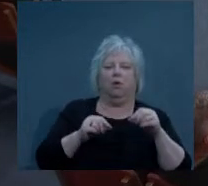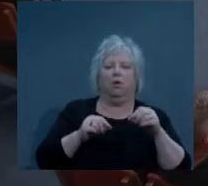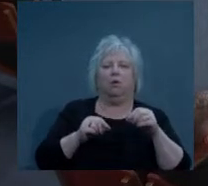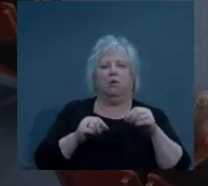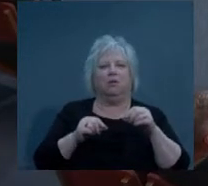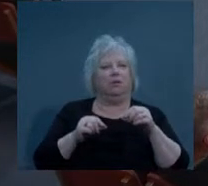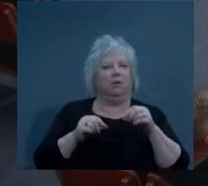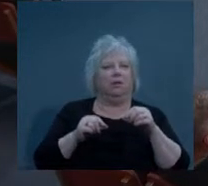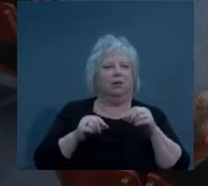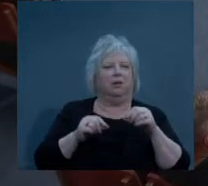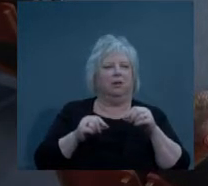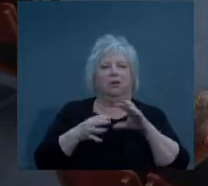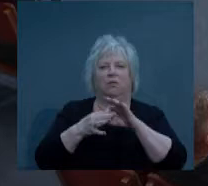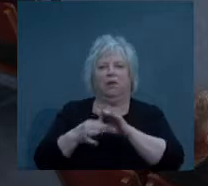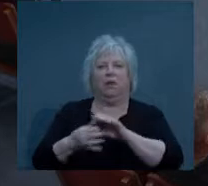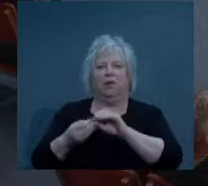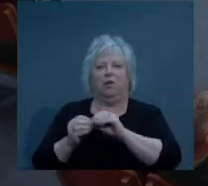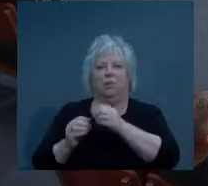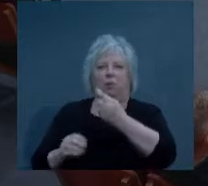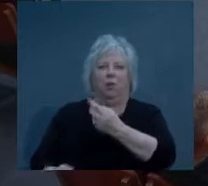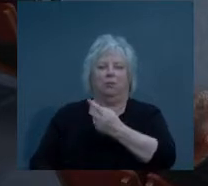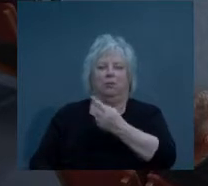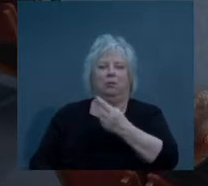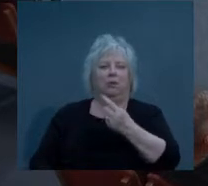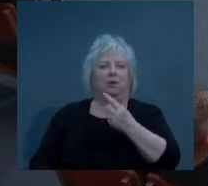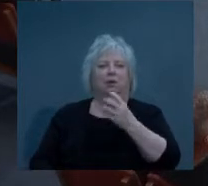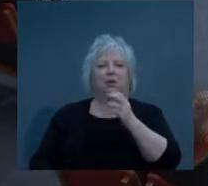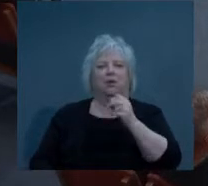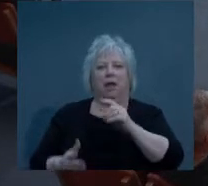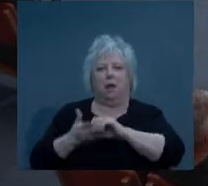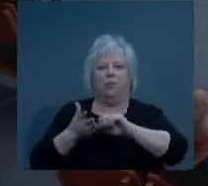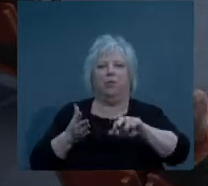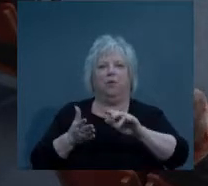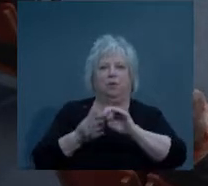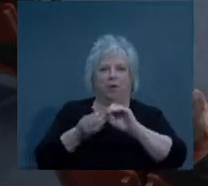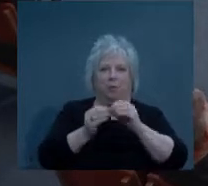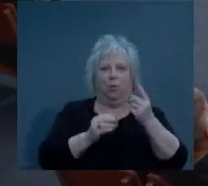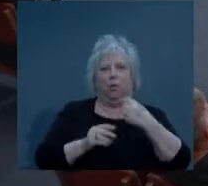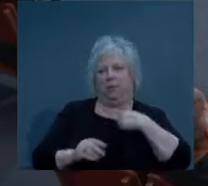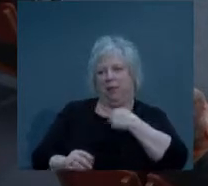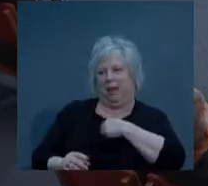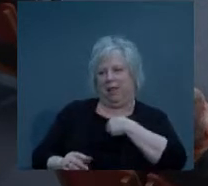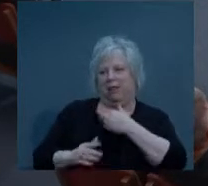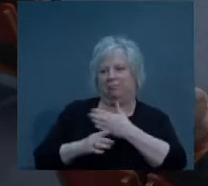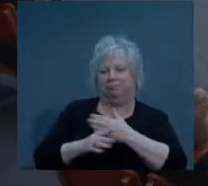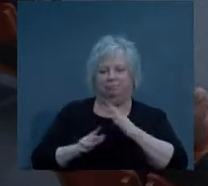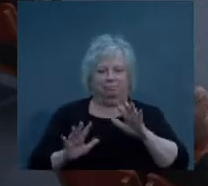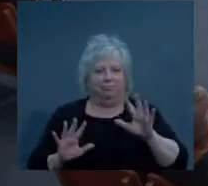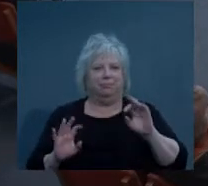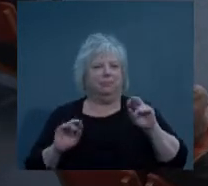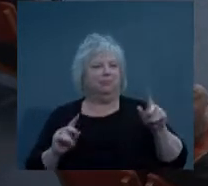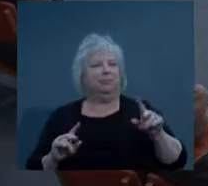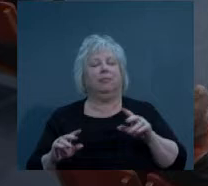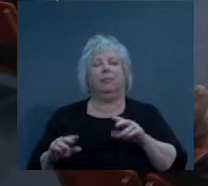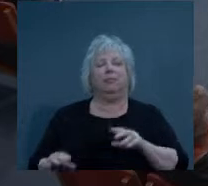on item 1. Thank you, sir. Needs to come off. Thank you. I apologize.